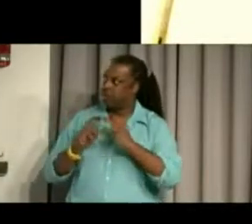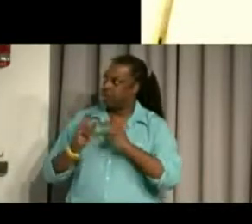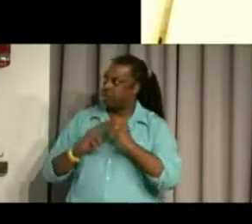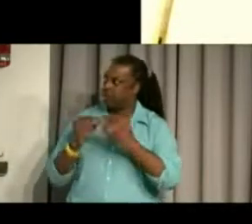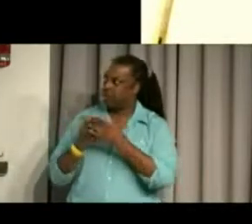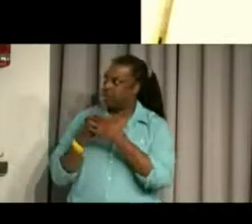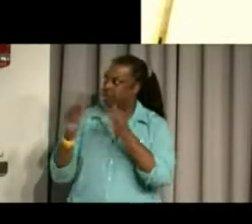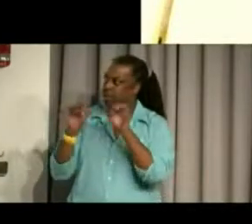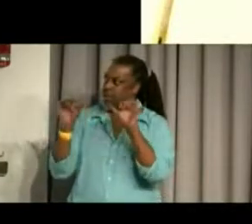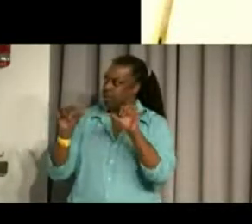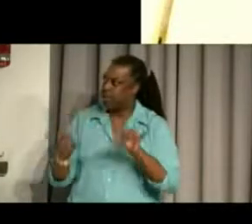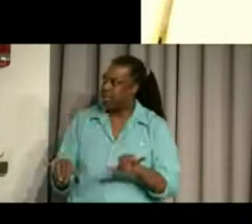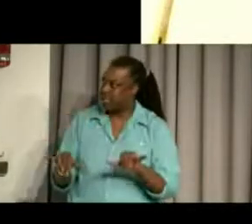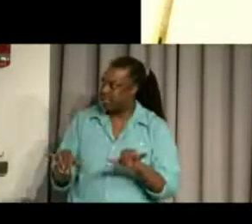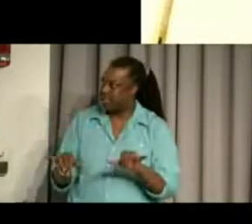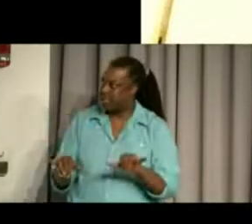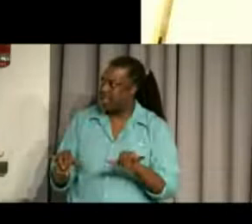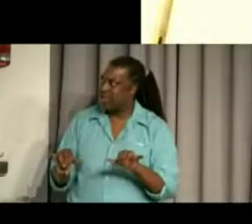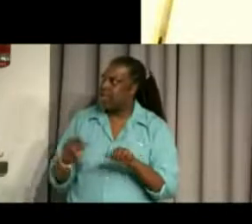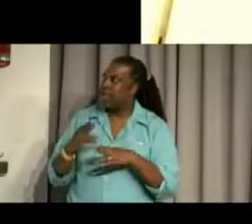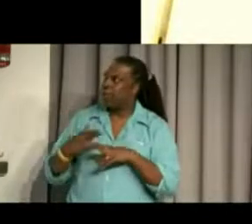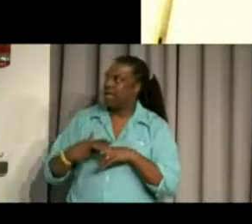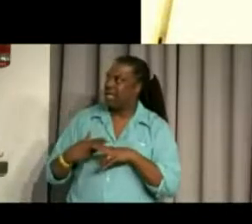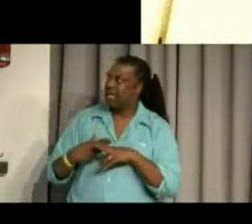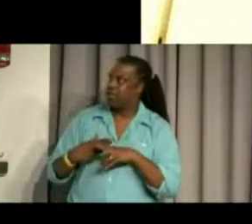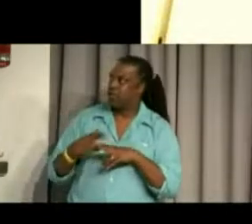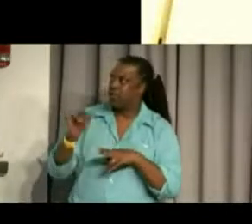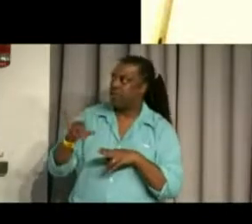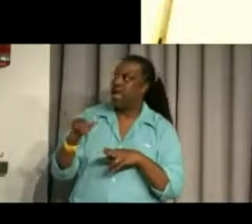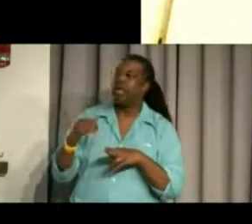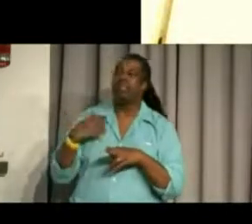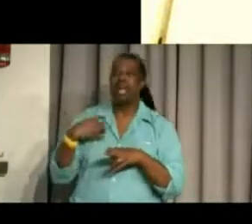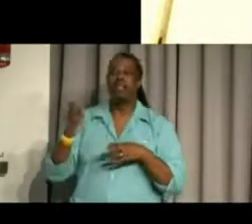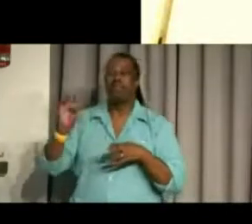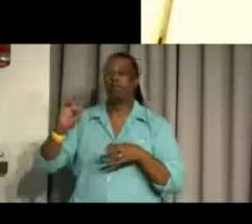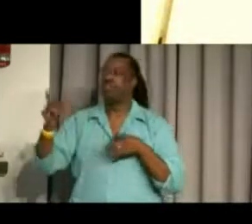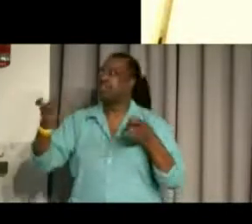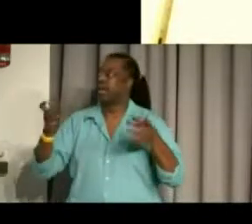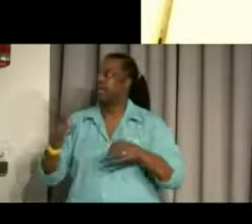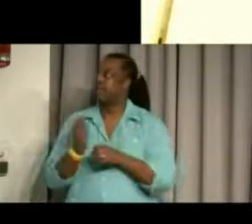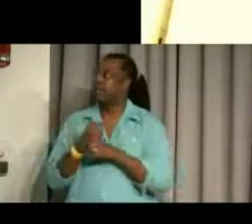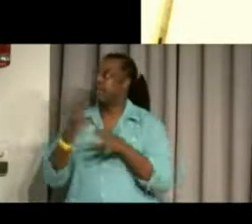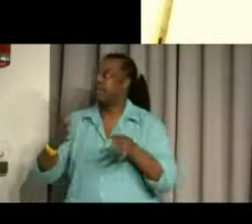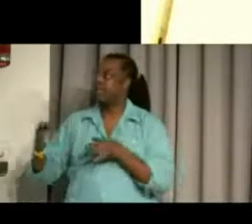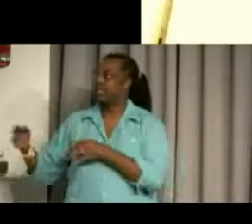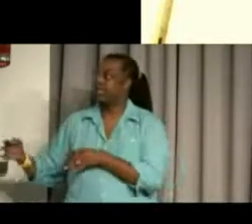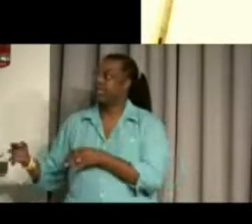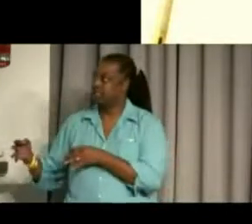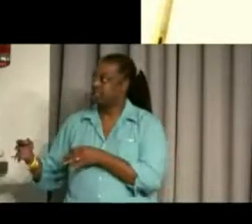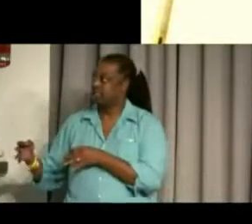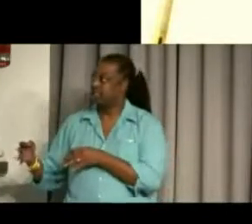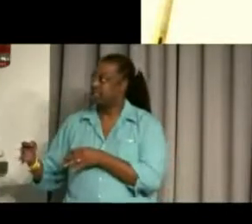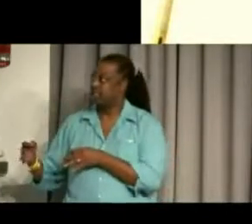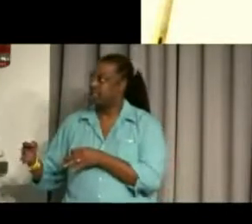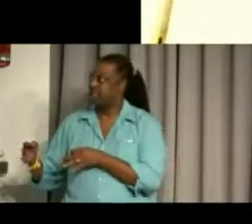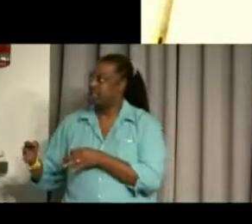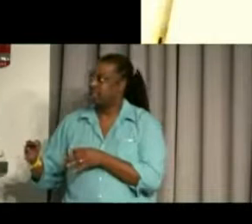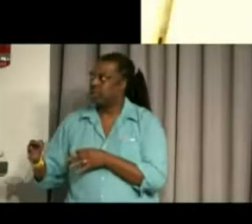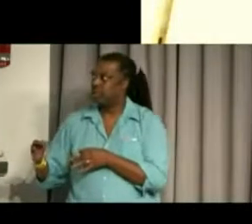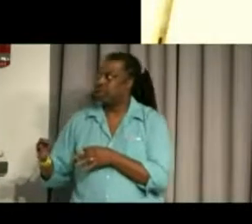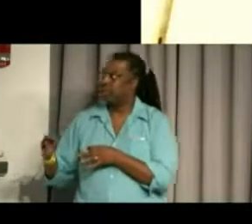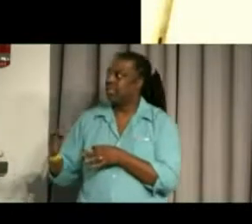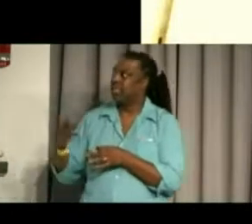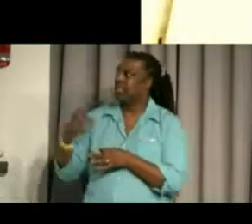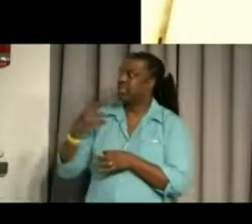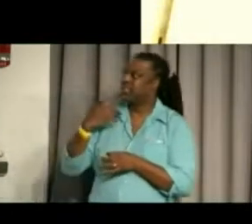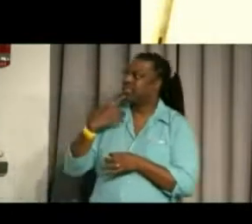Water Authority. And in the interim, the emergency manager made the decision to draw from the Flint River, even when they knew that